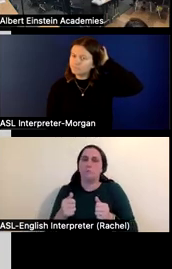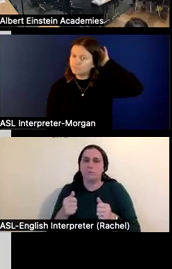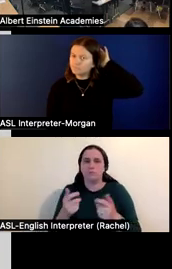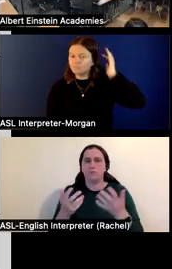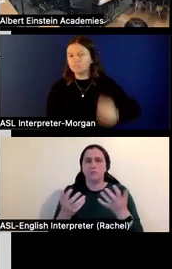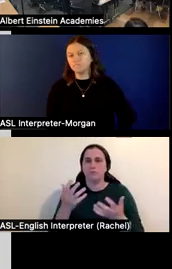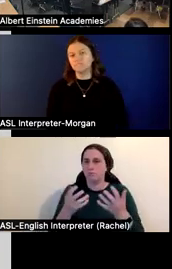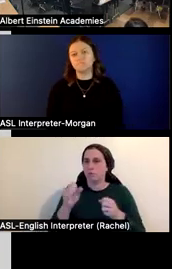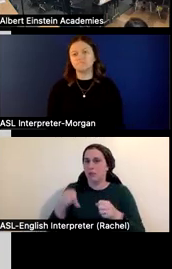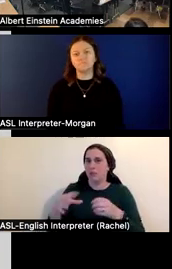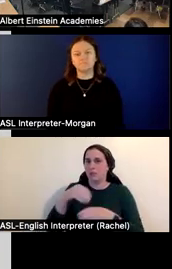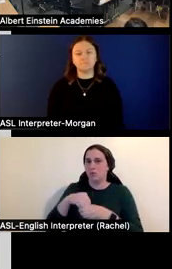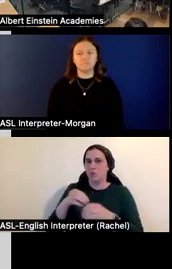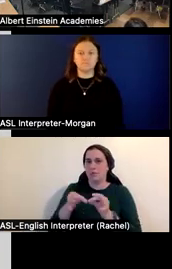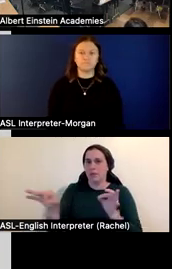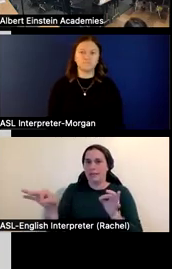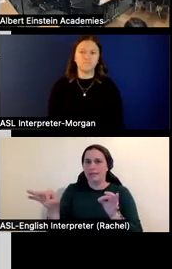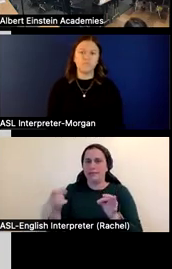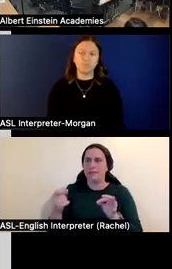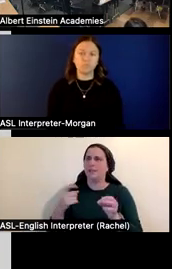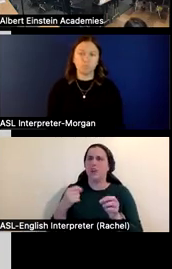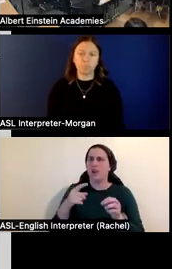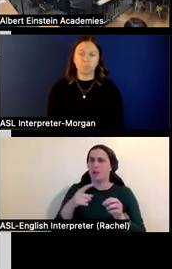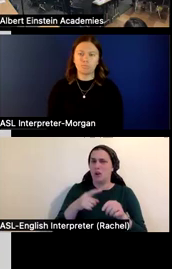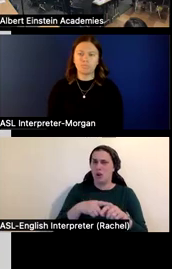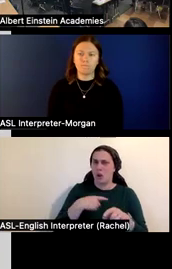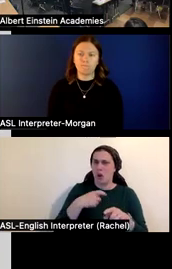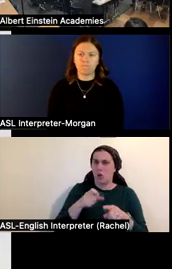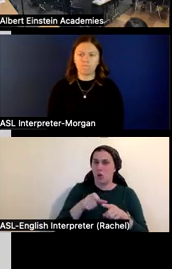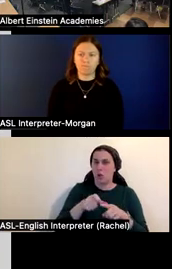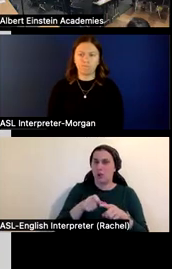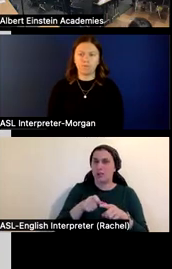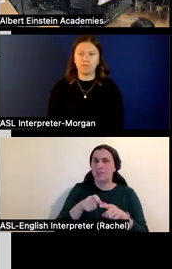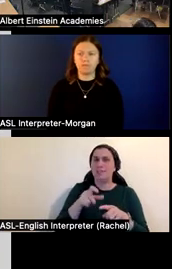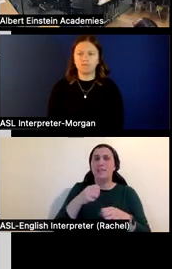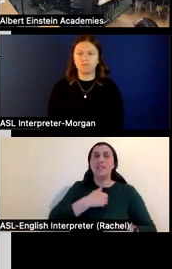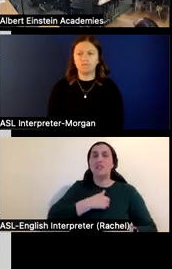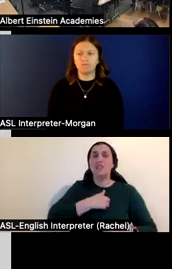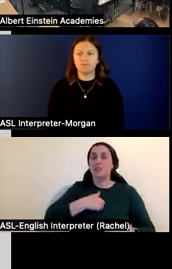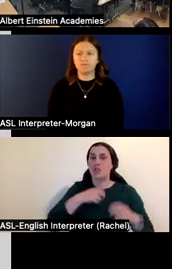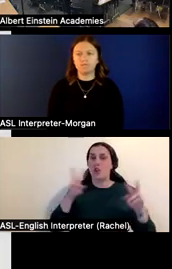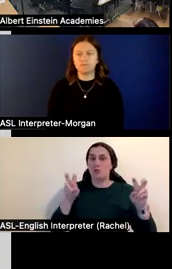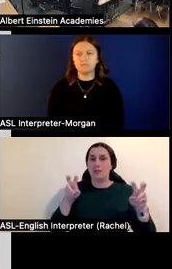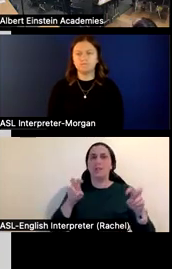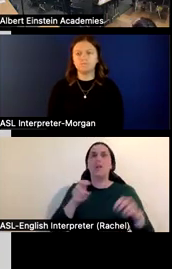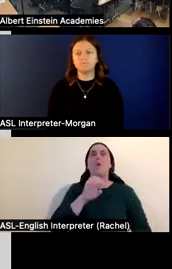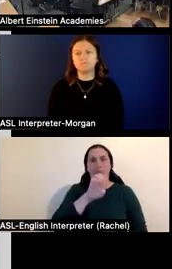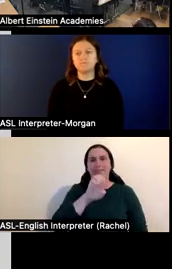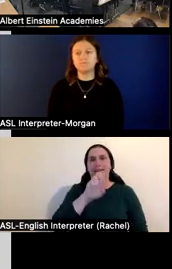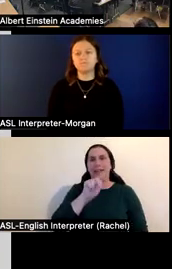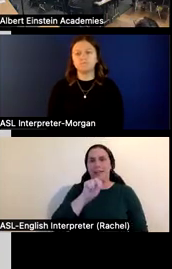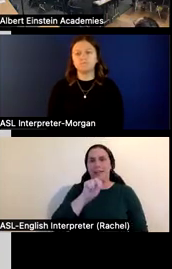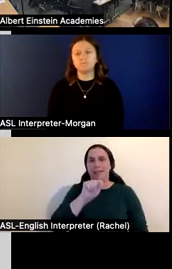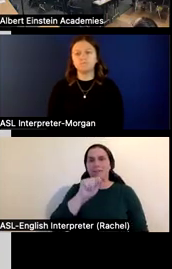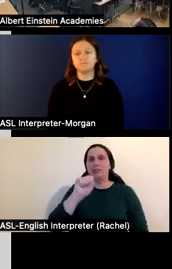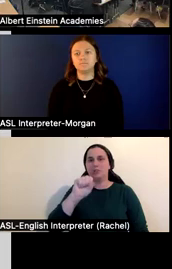that's fine. It's a long word, I know, but I've heard. Like, I'm sorry, like when you say. Oh, yeah, Entschuldigung. I always like when I hear that, Okay. like, that sounds. Let's do weird.